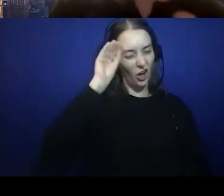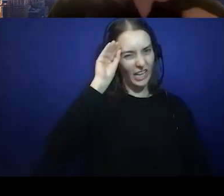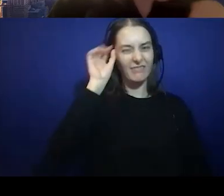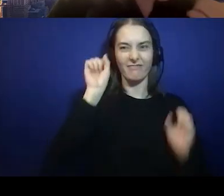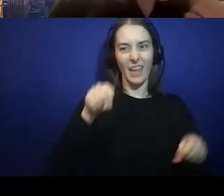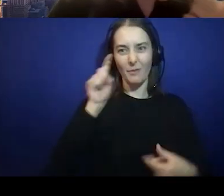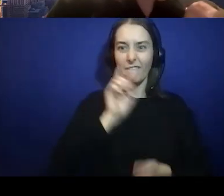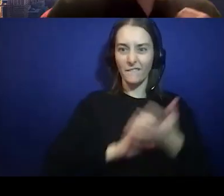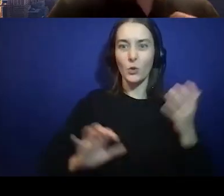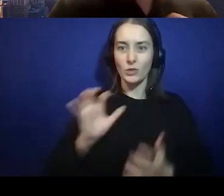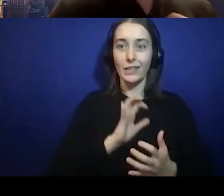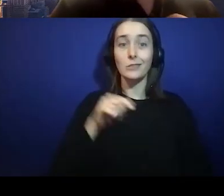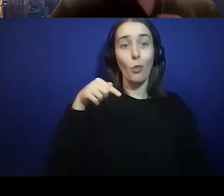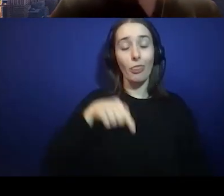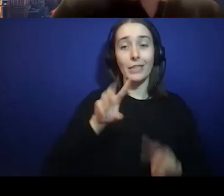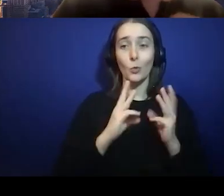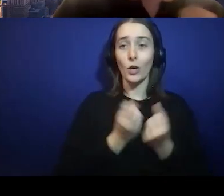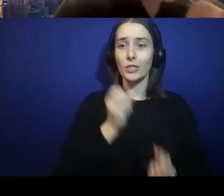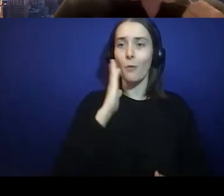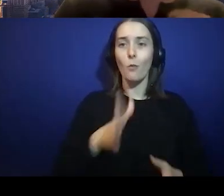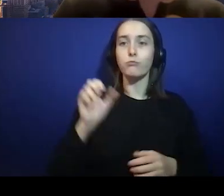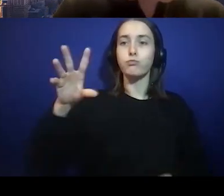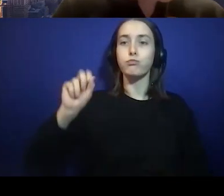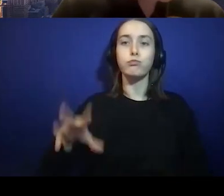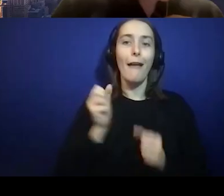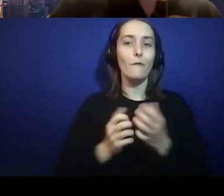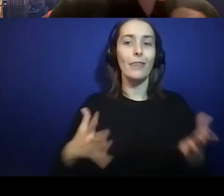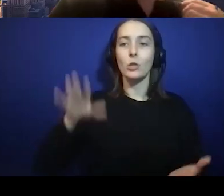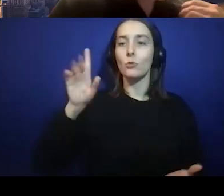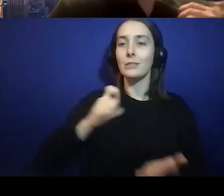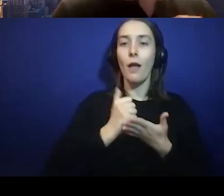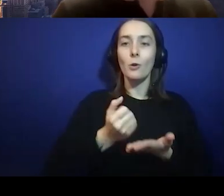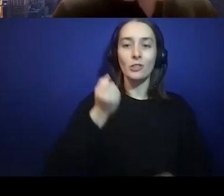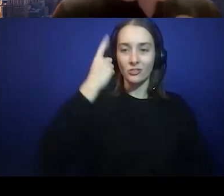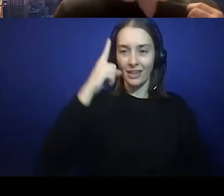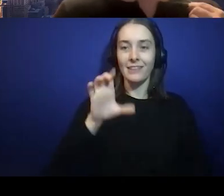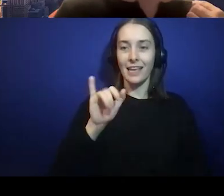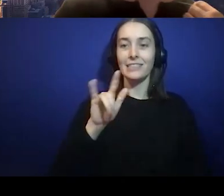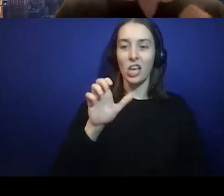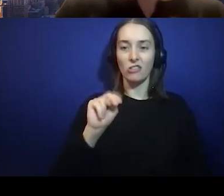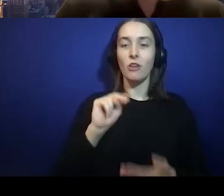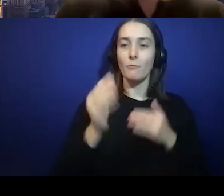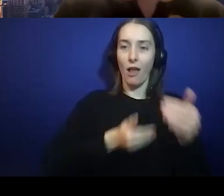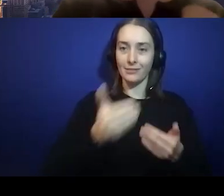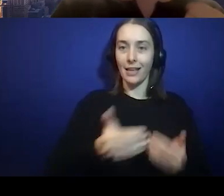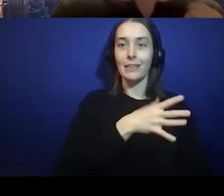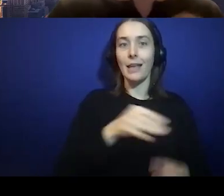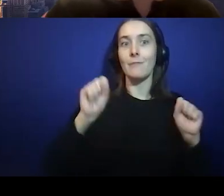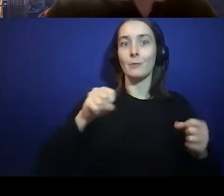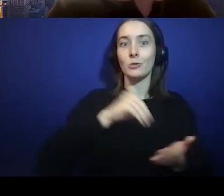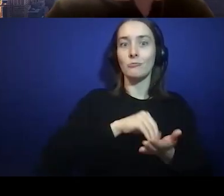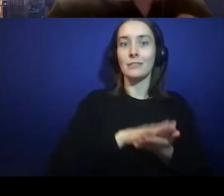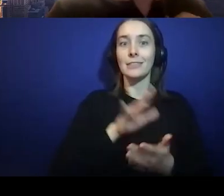will give you all the information you need to help you understand the citation process and to be able to cite sources correctly